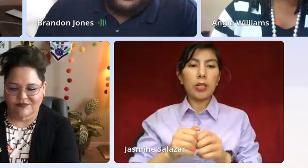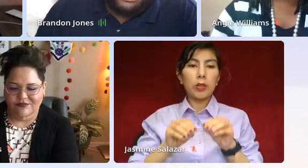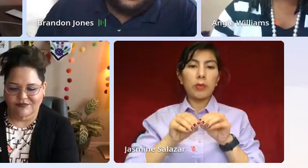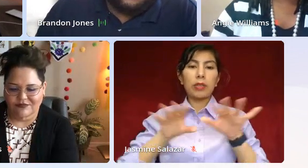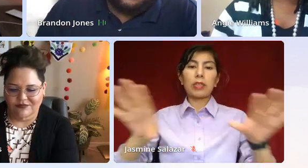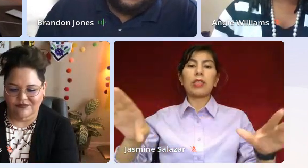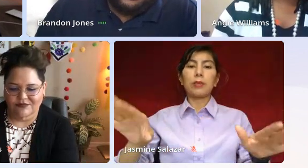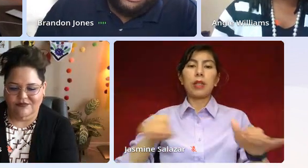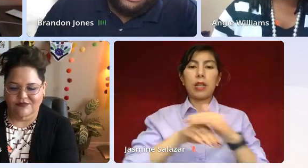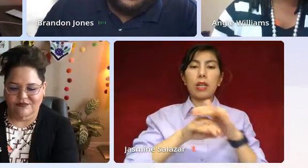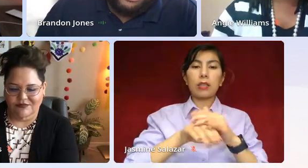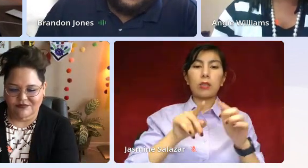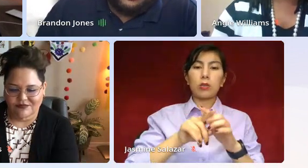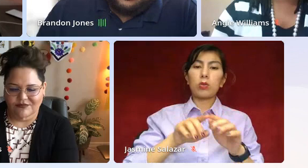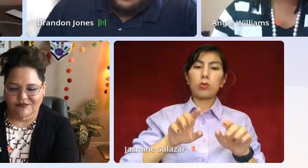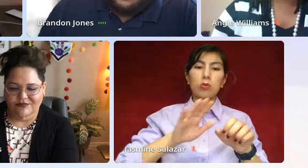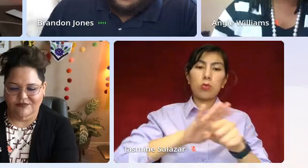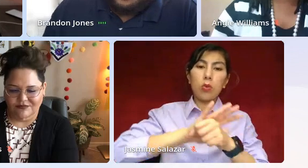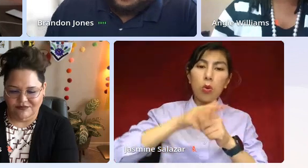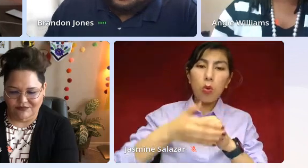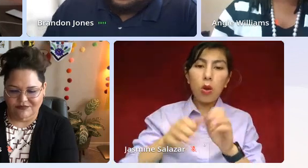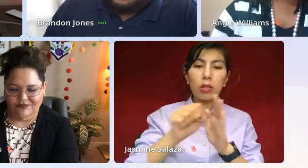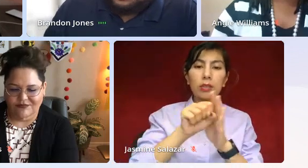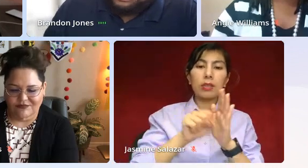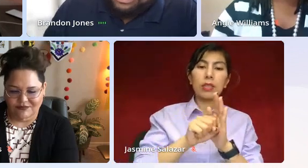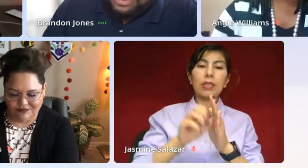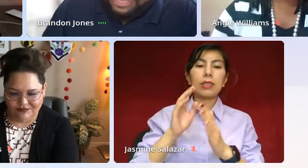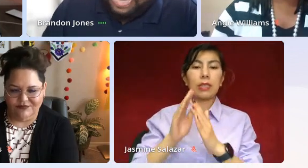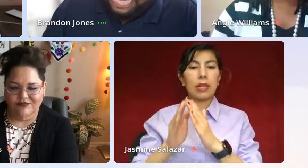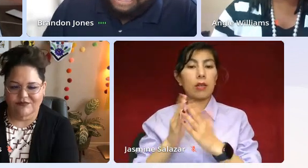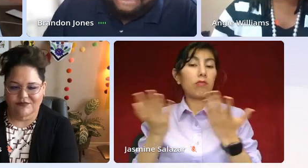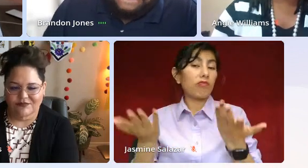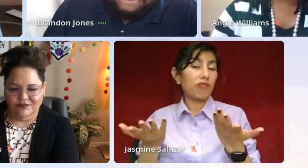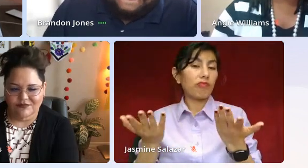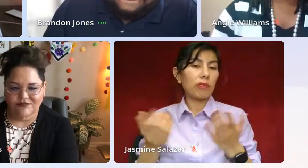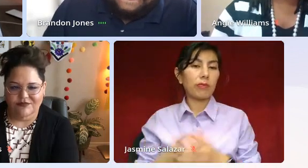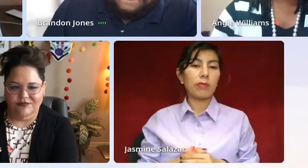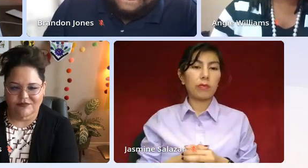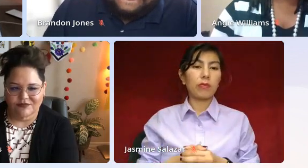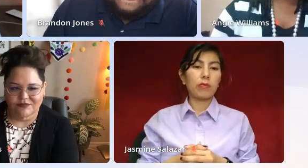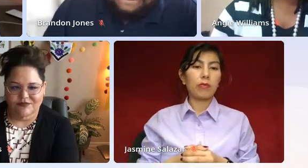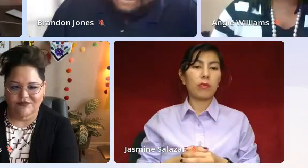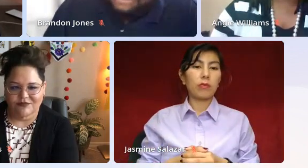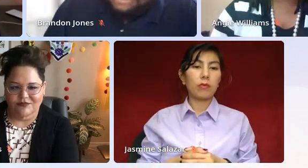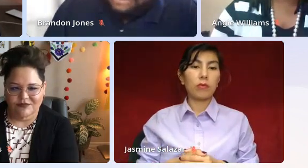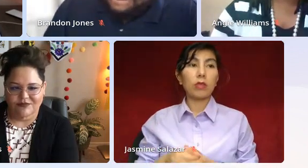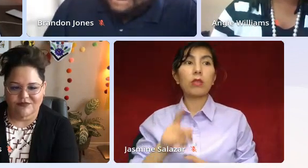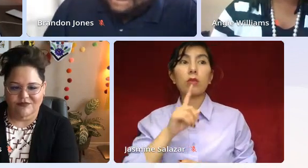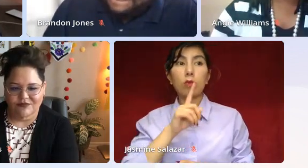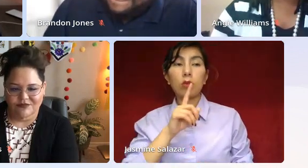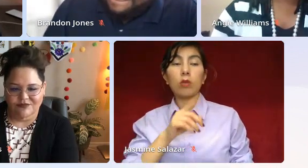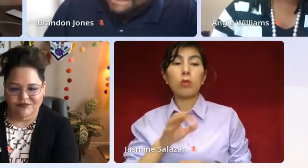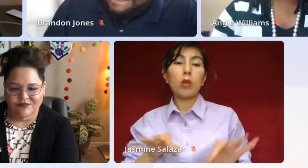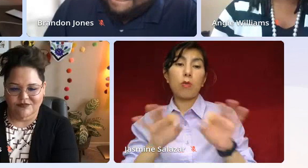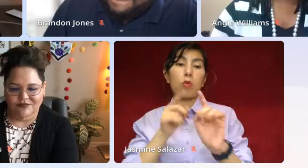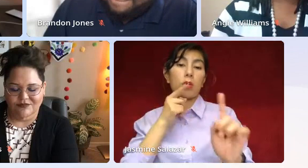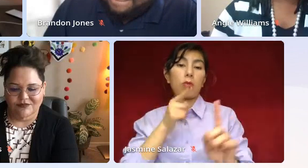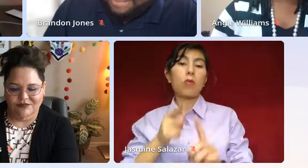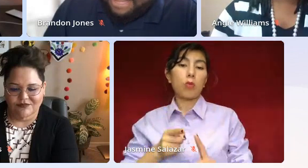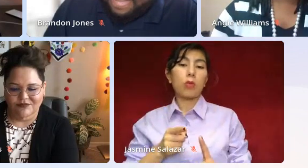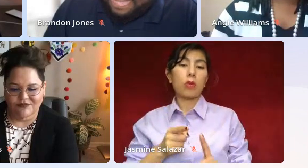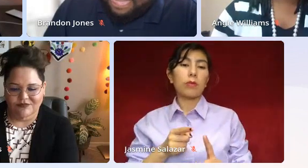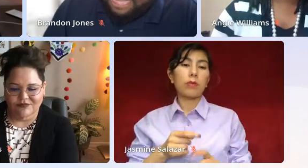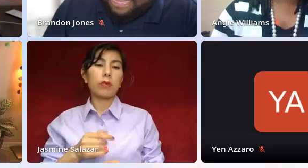the entire states and entire counties? Really, really, really important points that we can't just sort of. And I